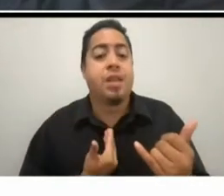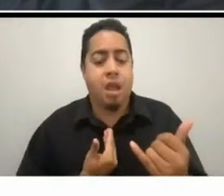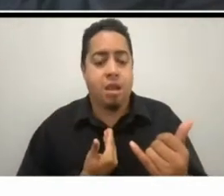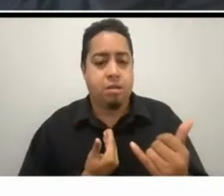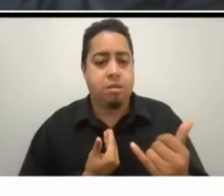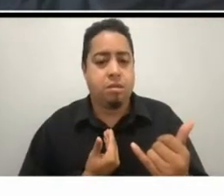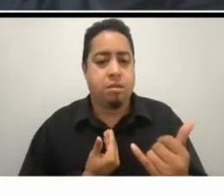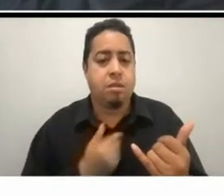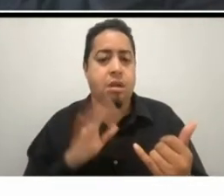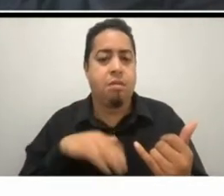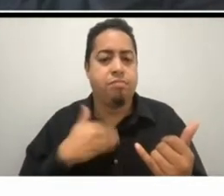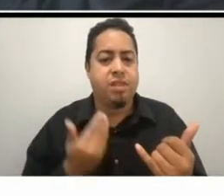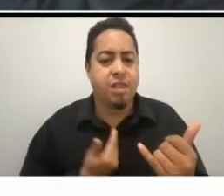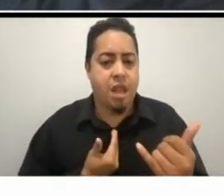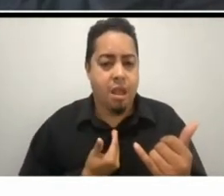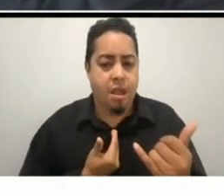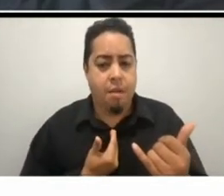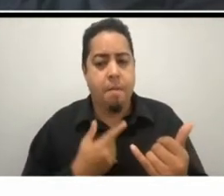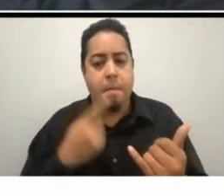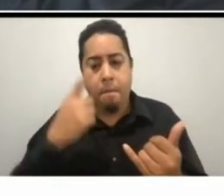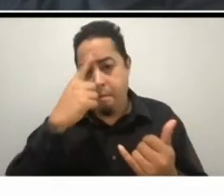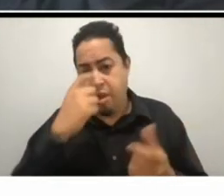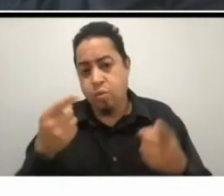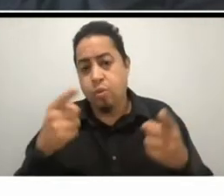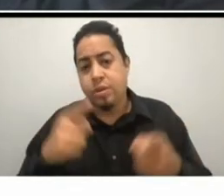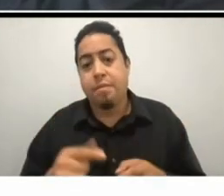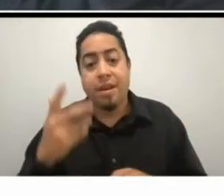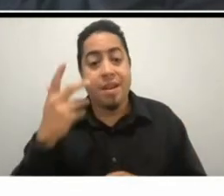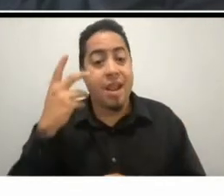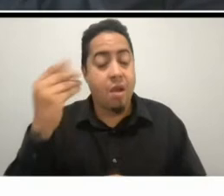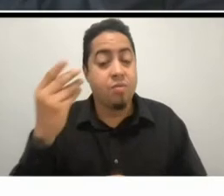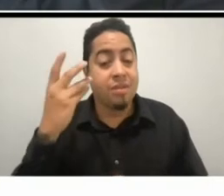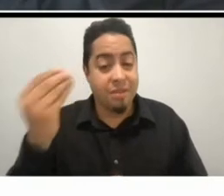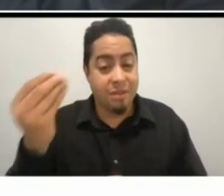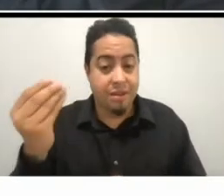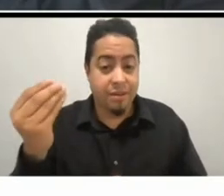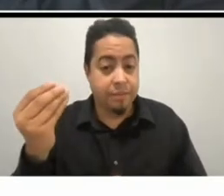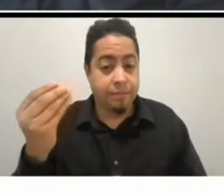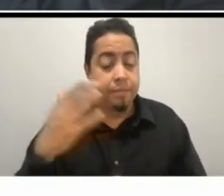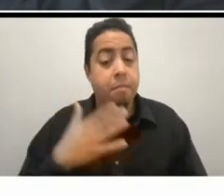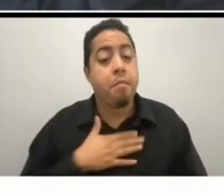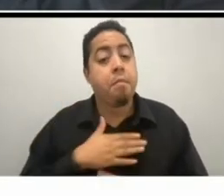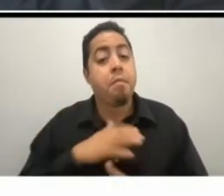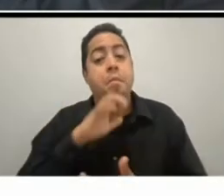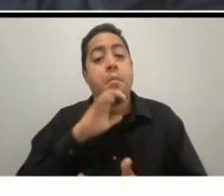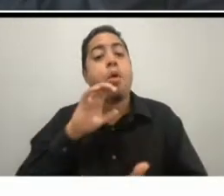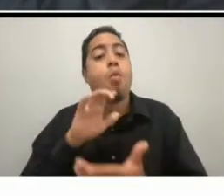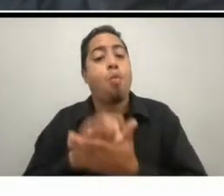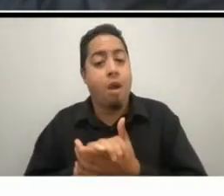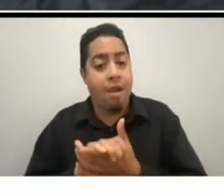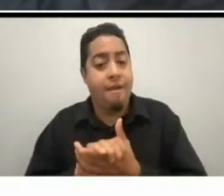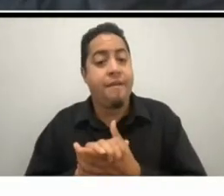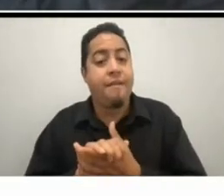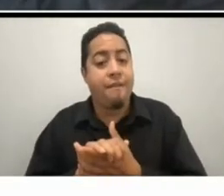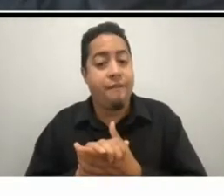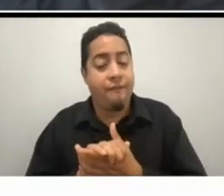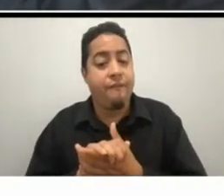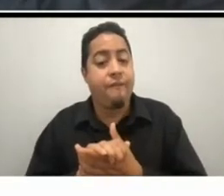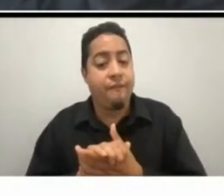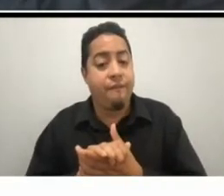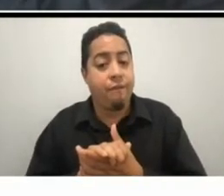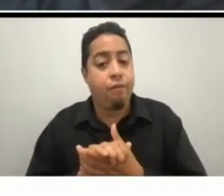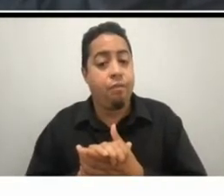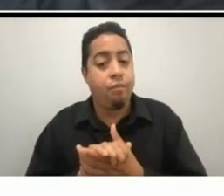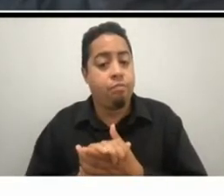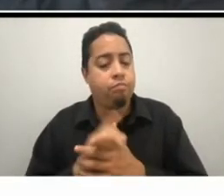by what was happening outside. And my wife, that was a valiant person,